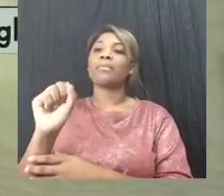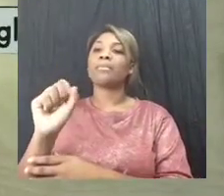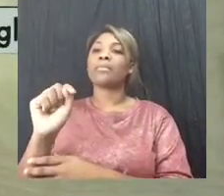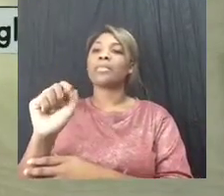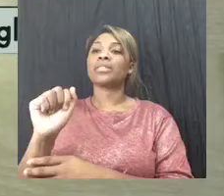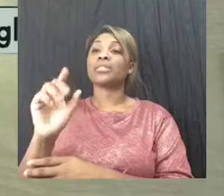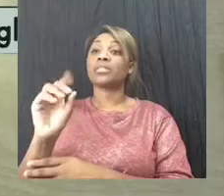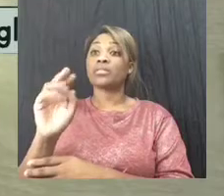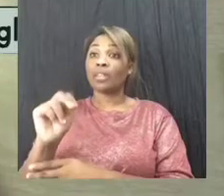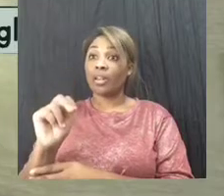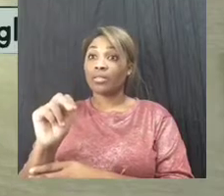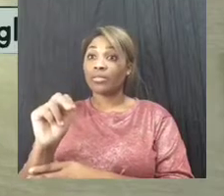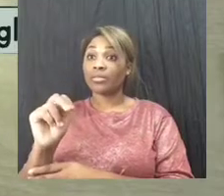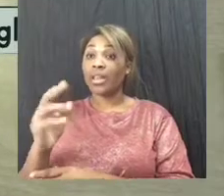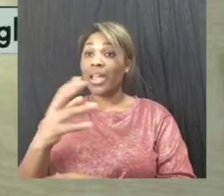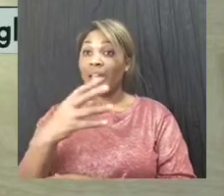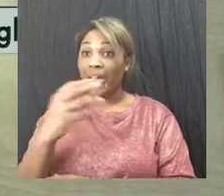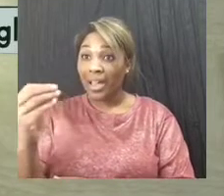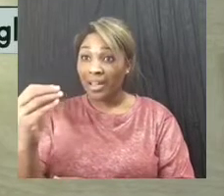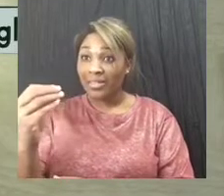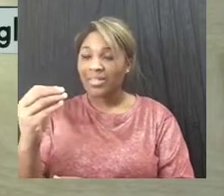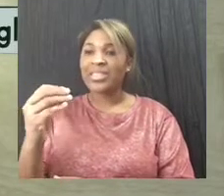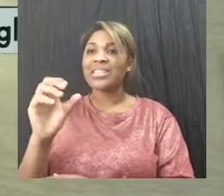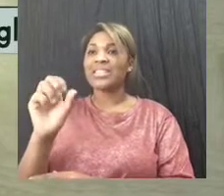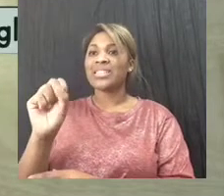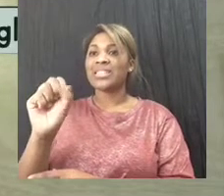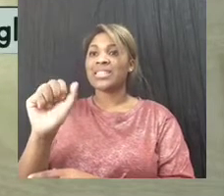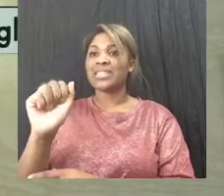and saber-toothed cats.